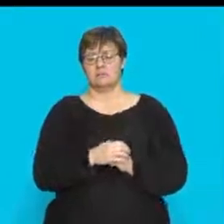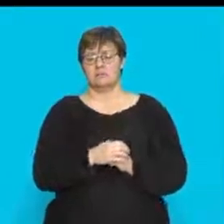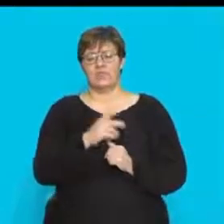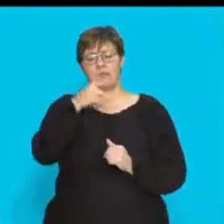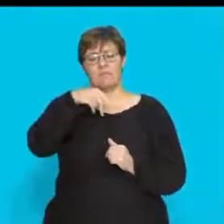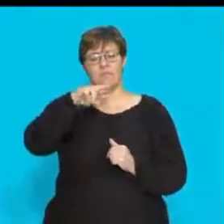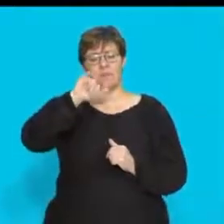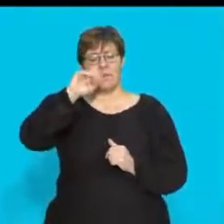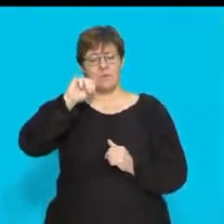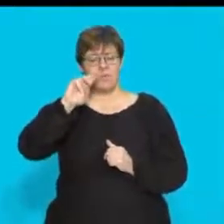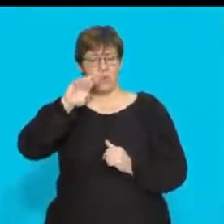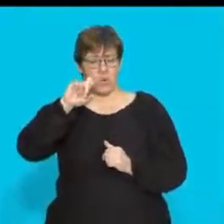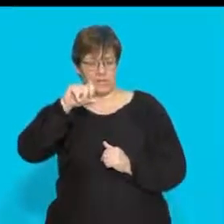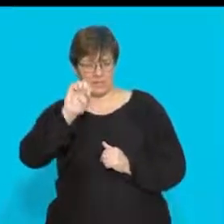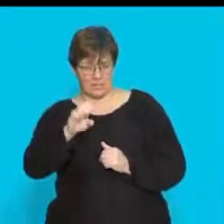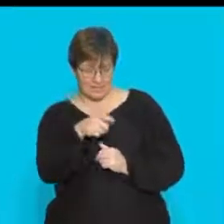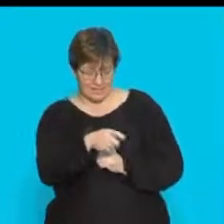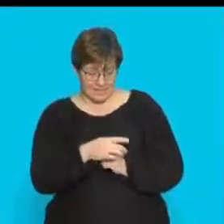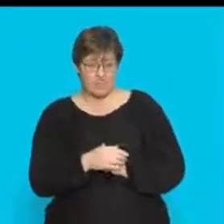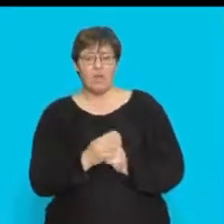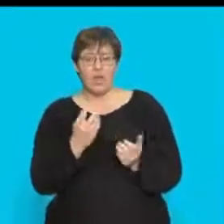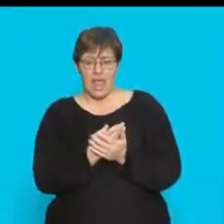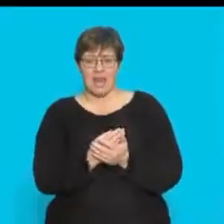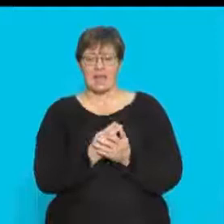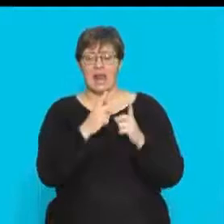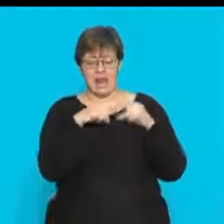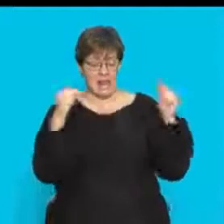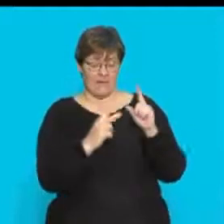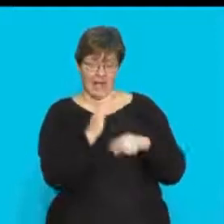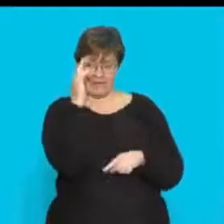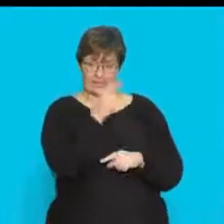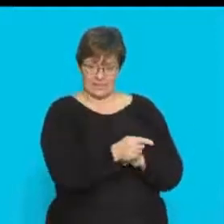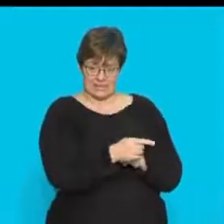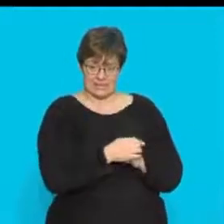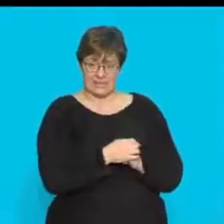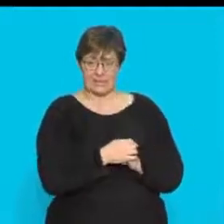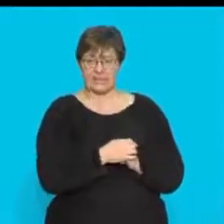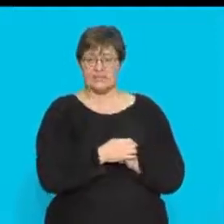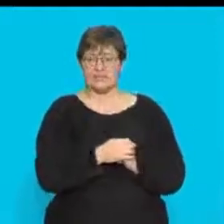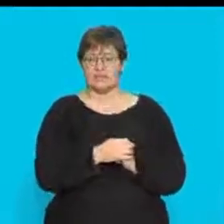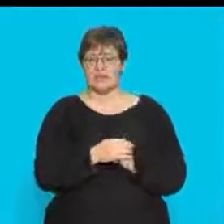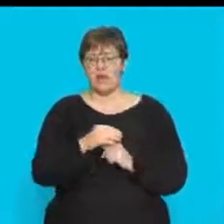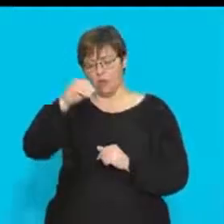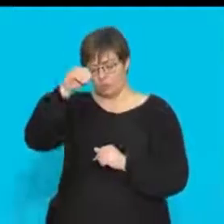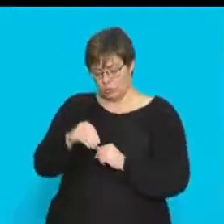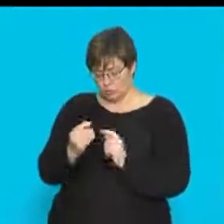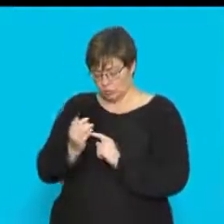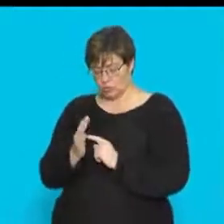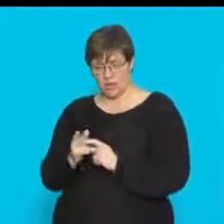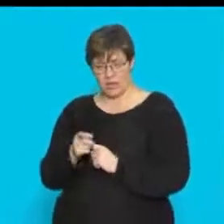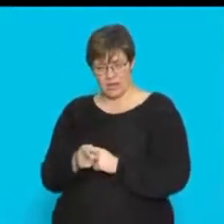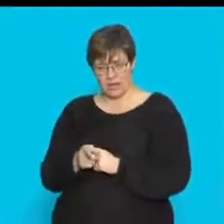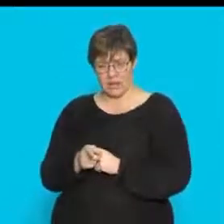for food, but maybe looking pretty, we can cut the leaf and we just cut it over here and we put it into the